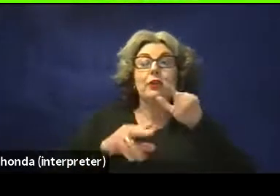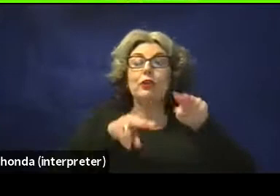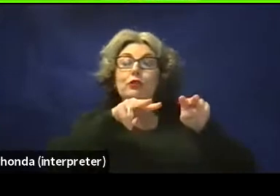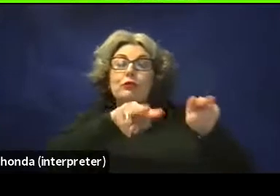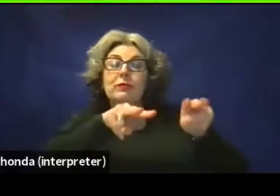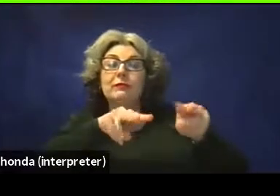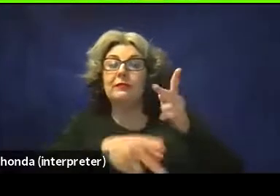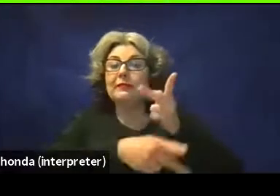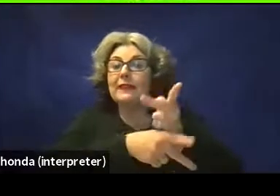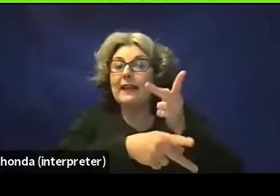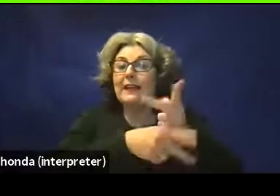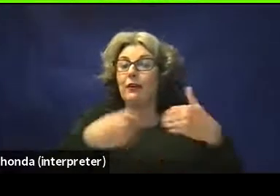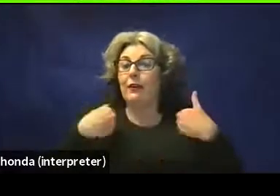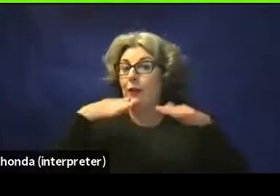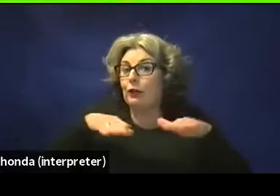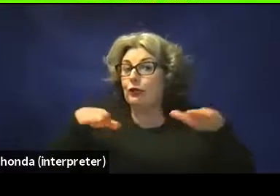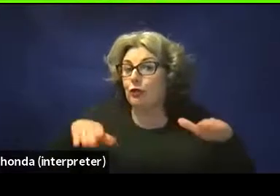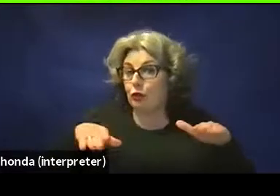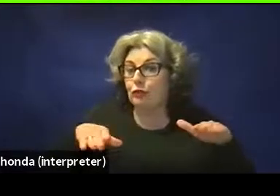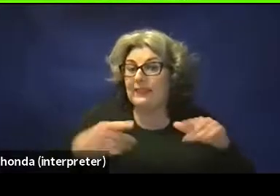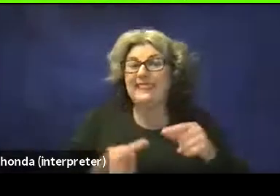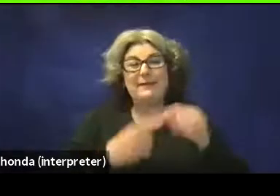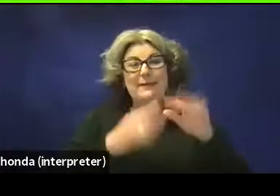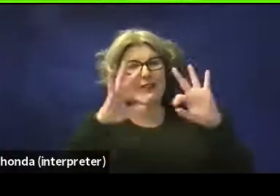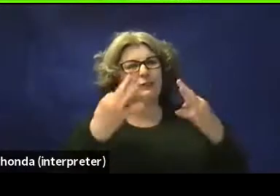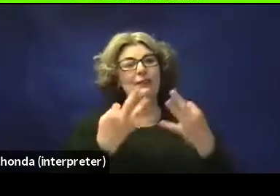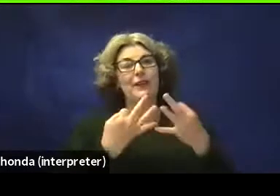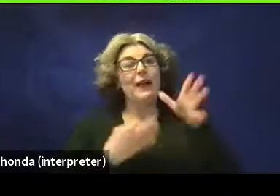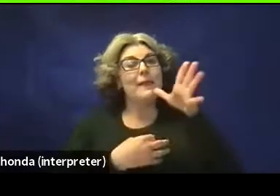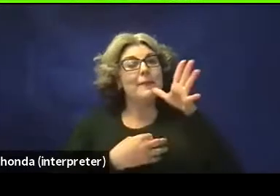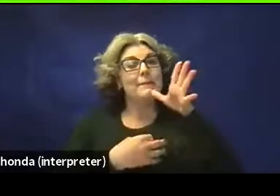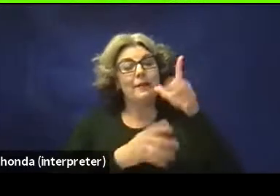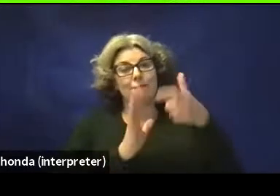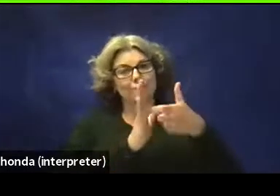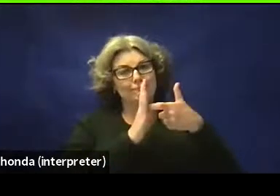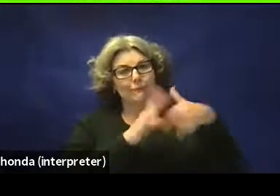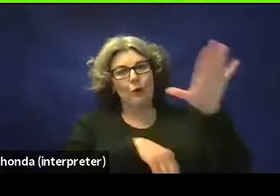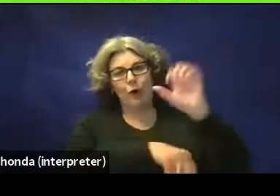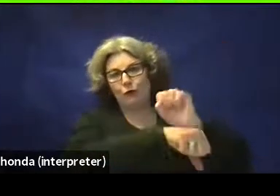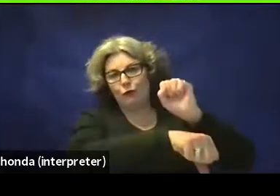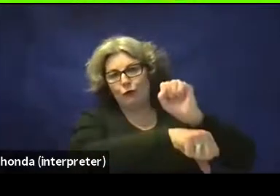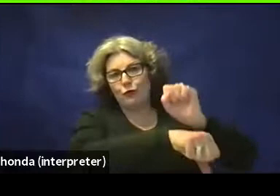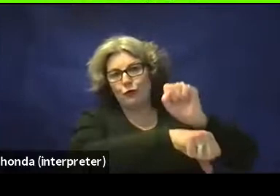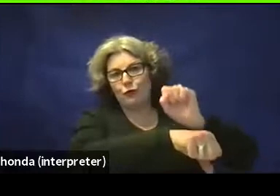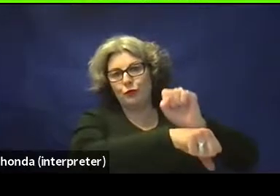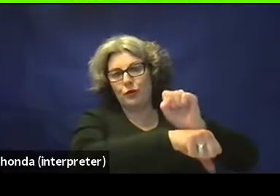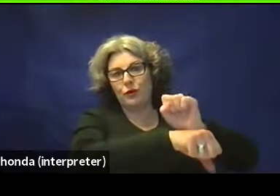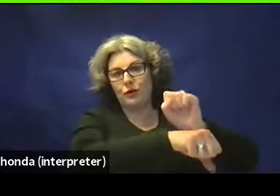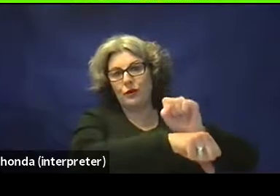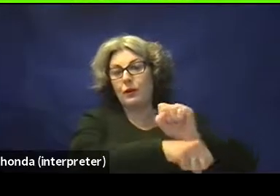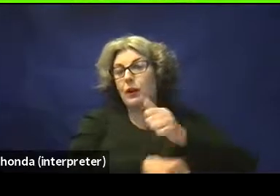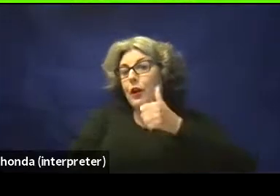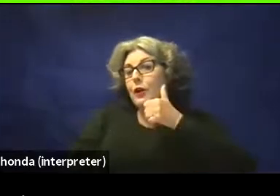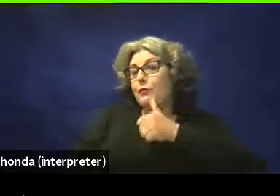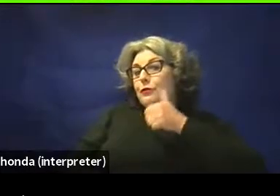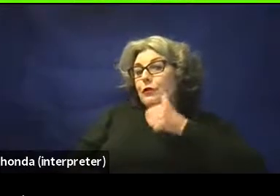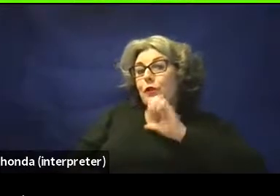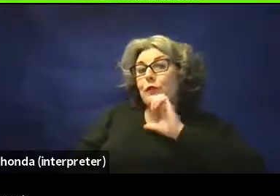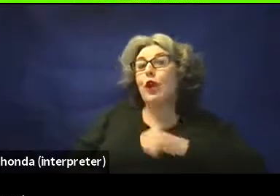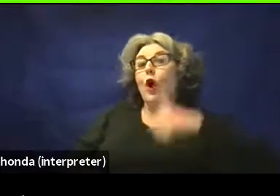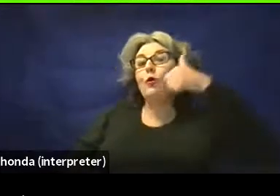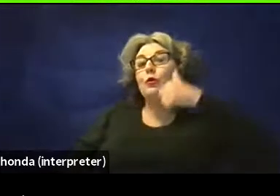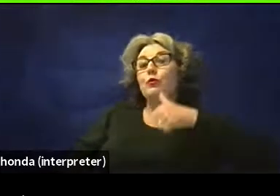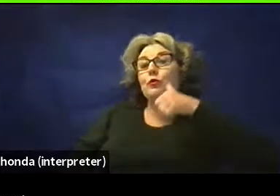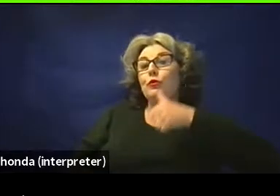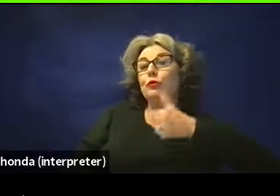younger siblings, all of these, especially in families where the mother has to work, then sometimes the girls, especially the older girls, will